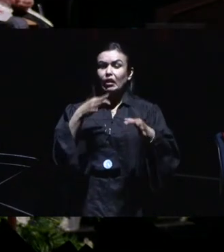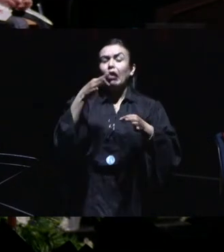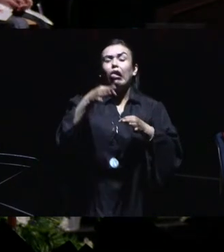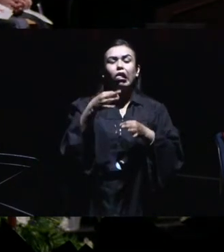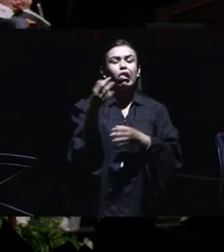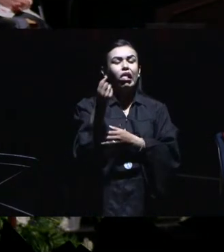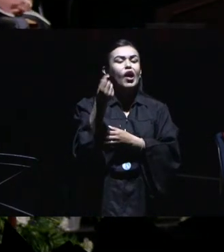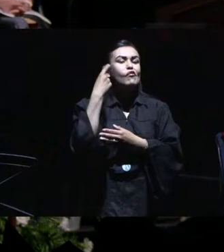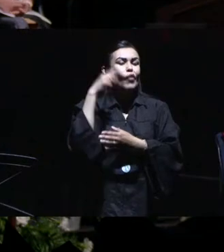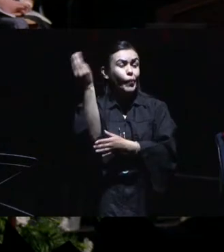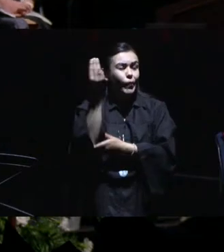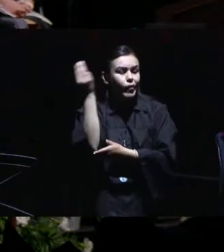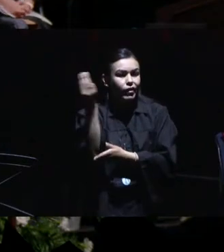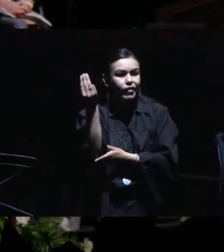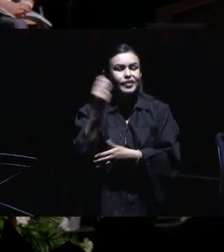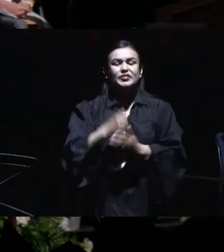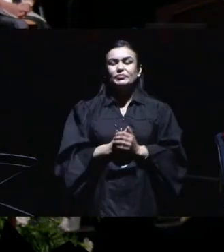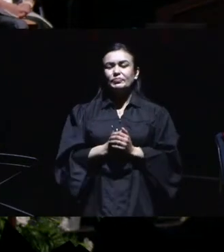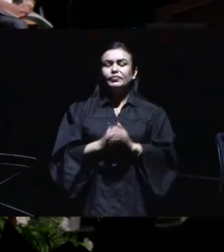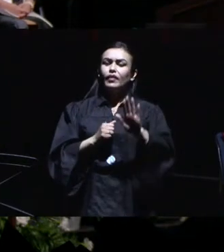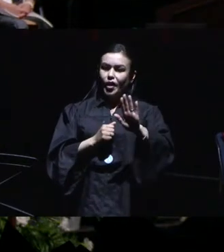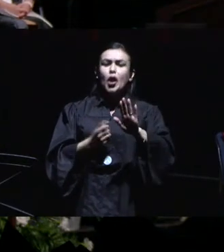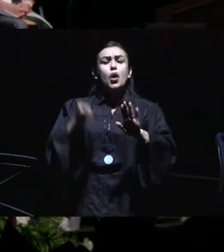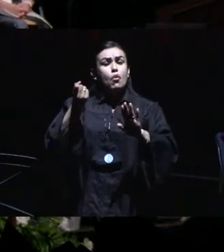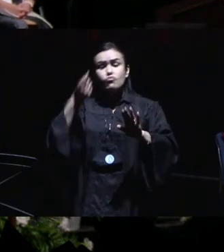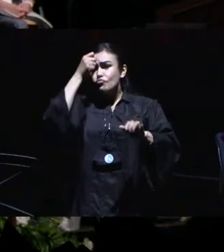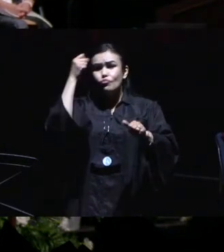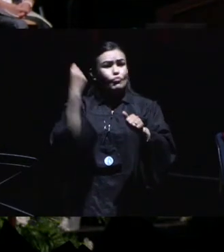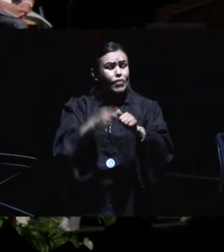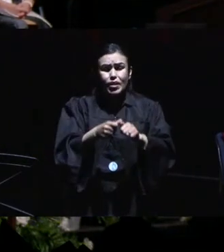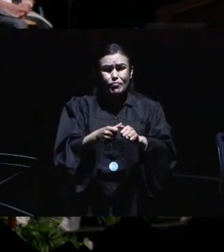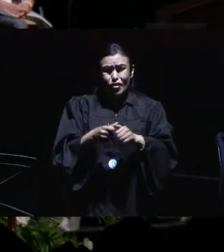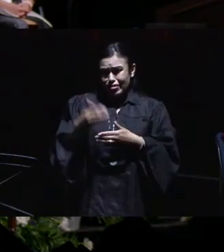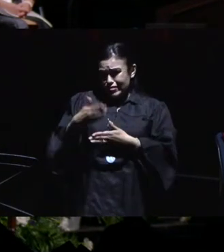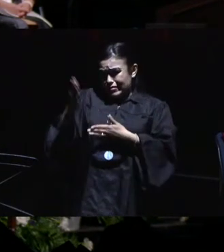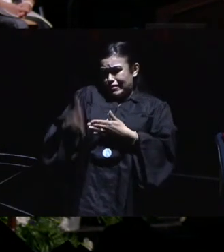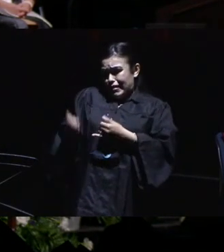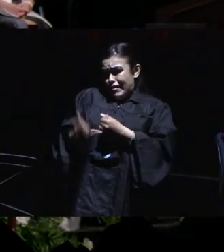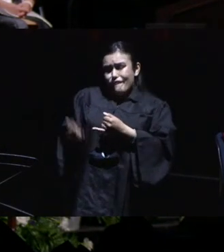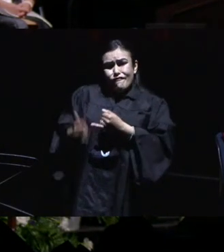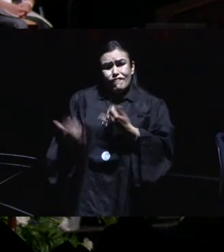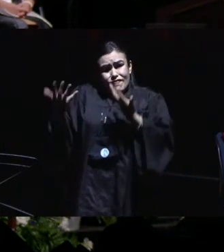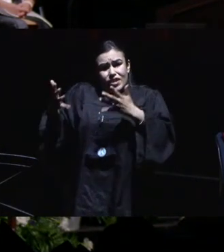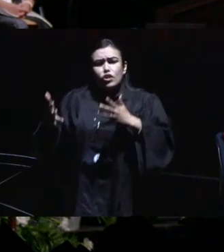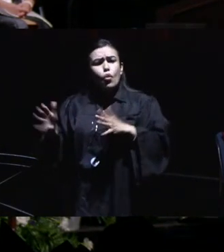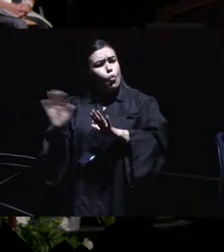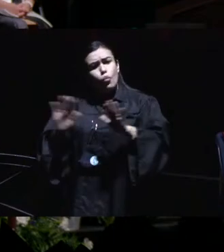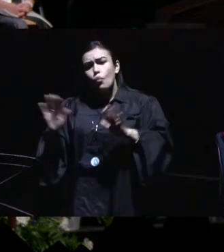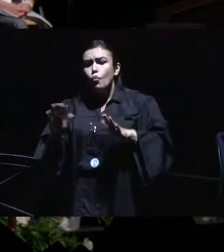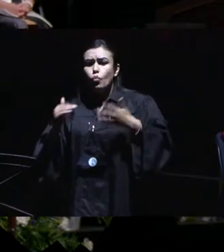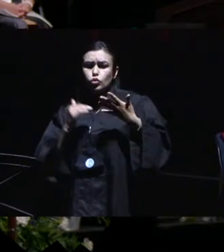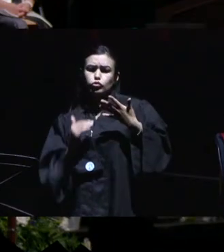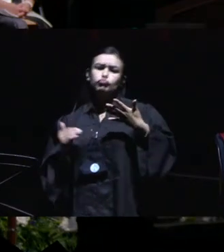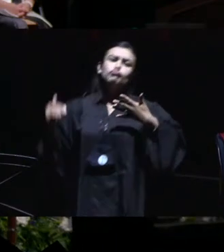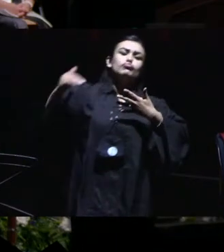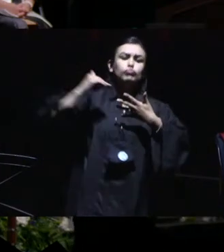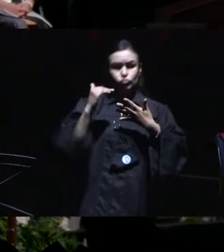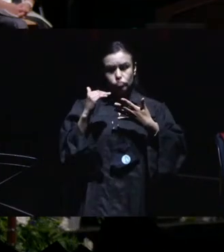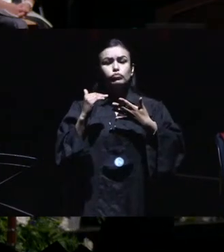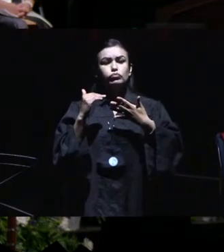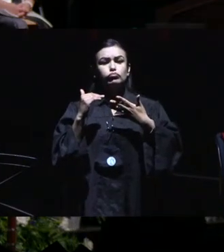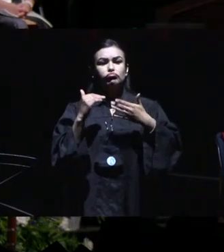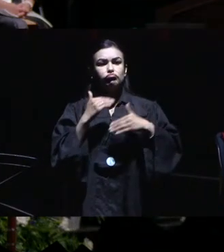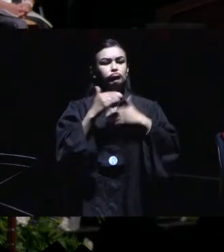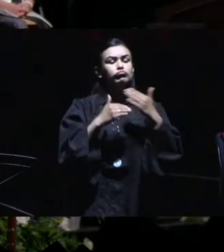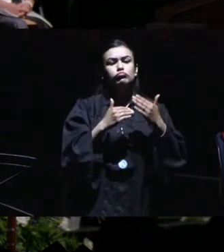way, remember that this is not the final stage. This is just a stepping stone into a future, like I mentioned to you, with